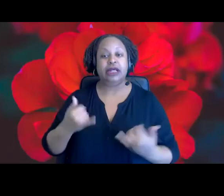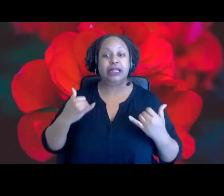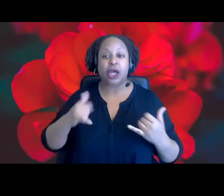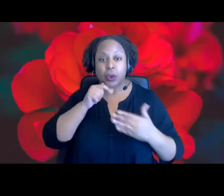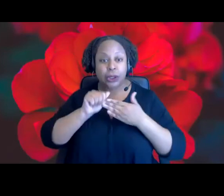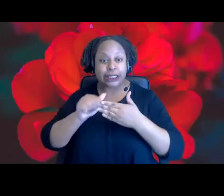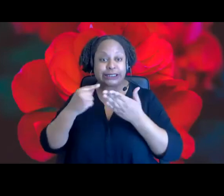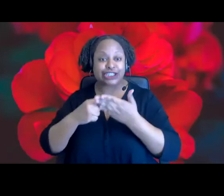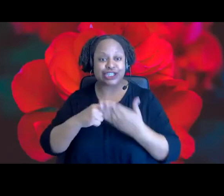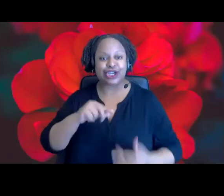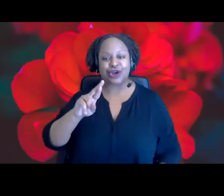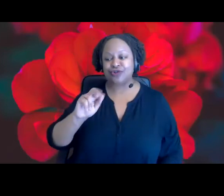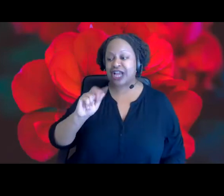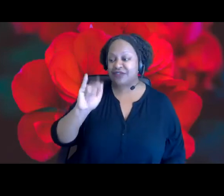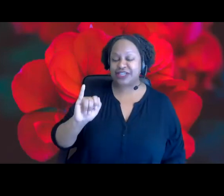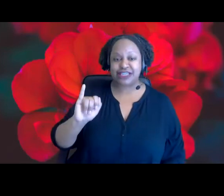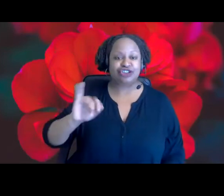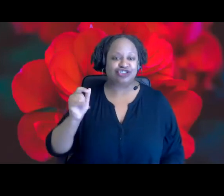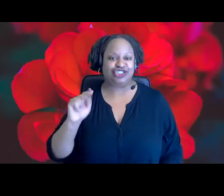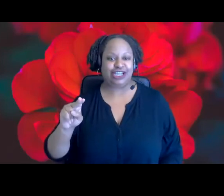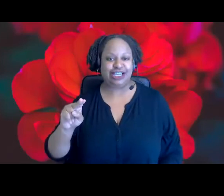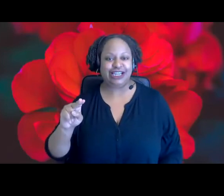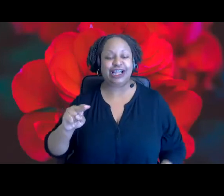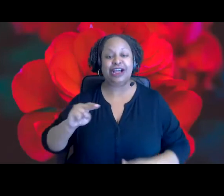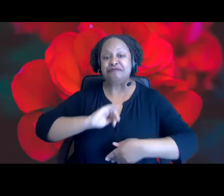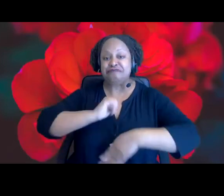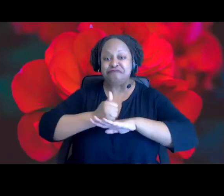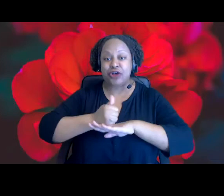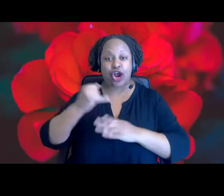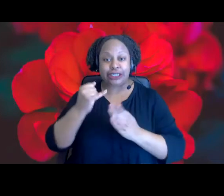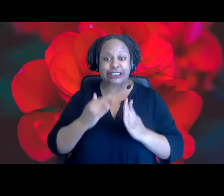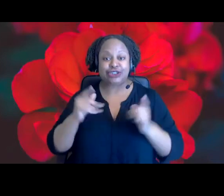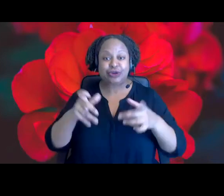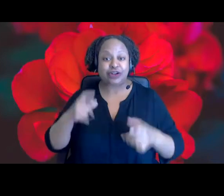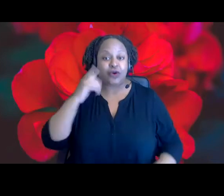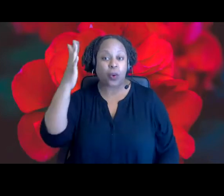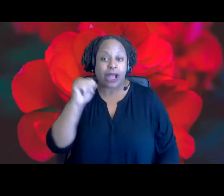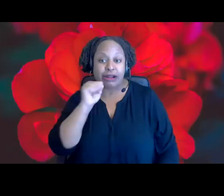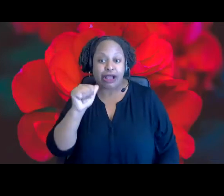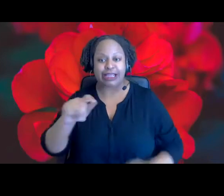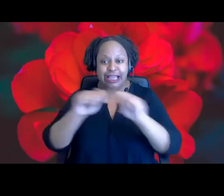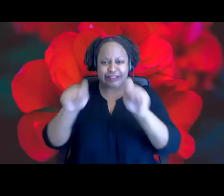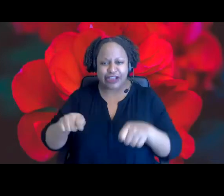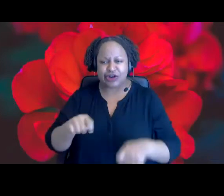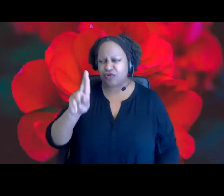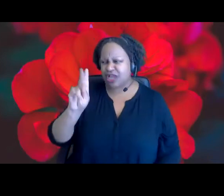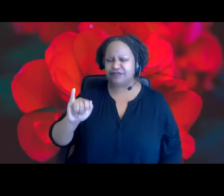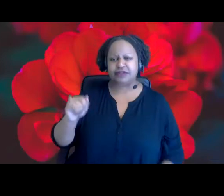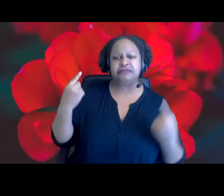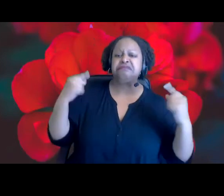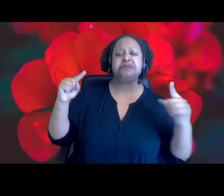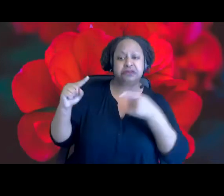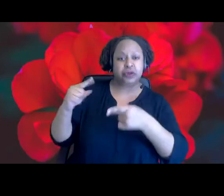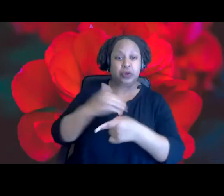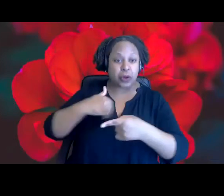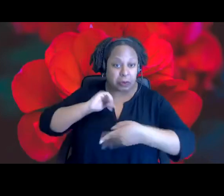Why Not Theatre. Ravi is a Toronto-based stage director and a multi-award-winning artist known for making politically